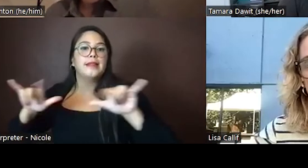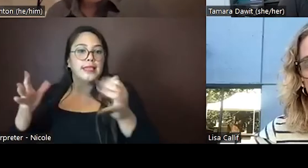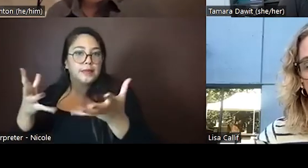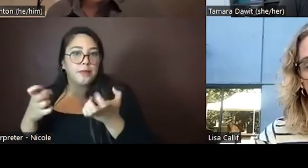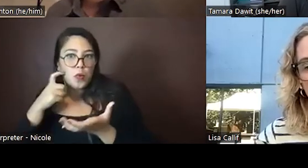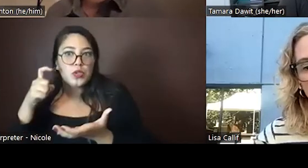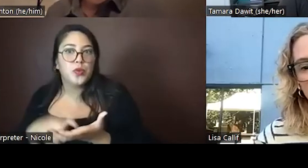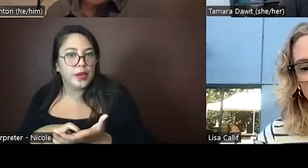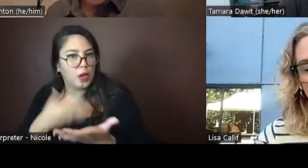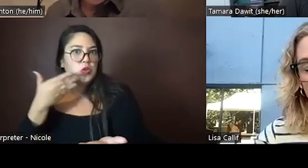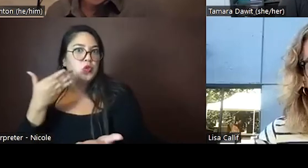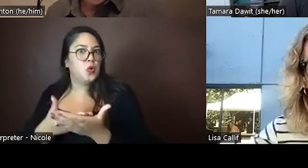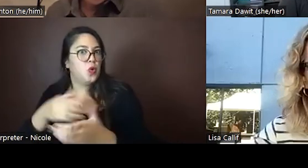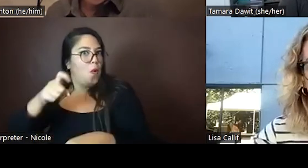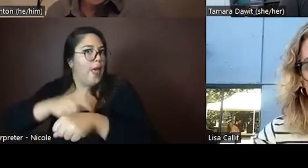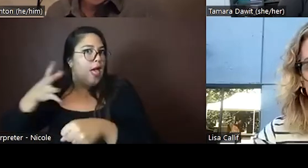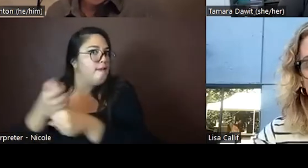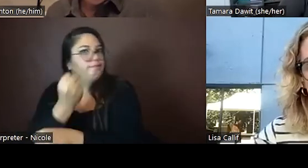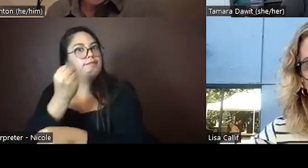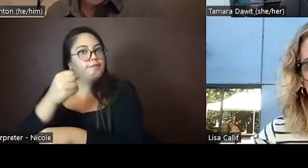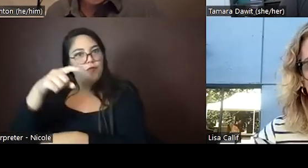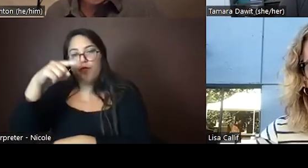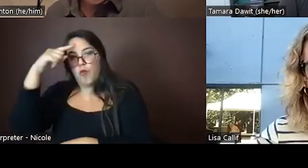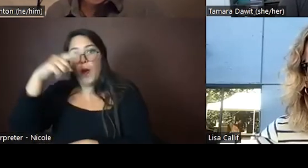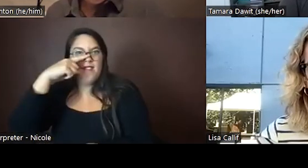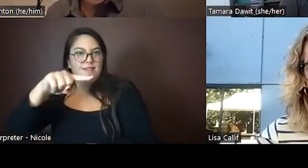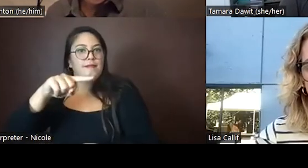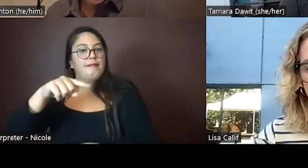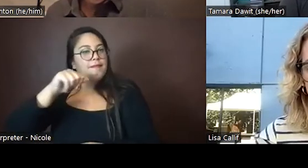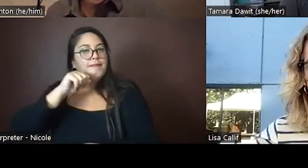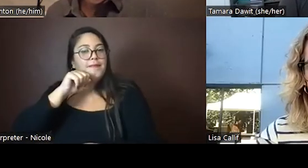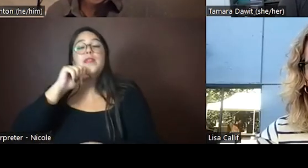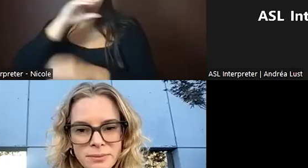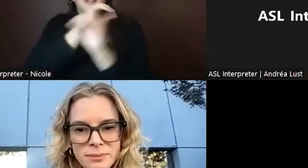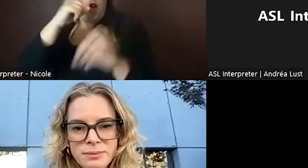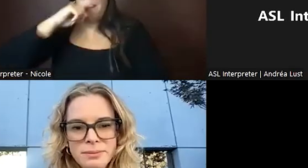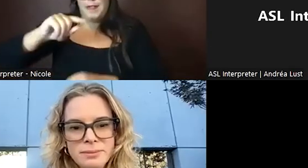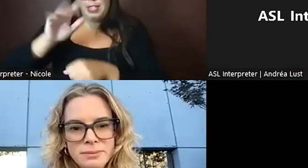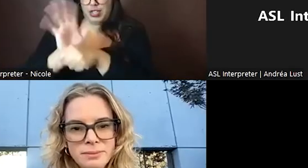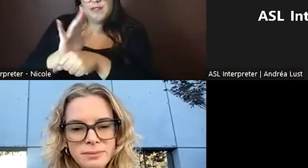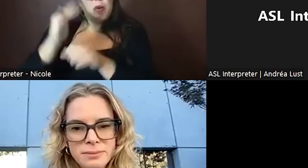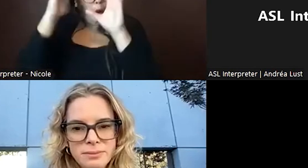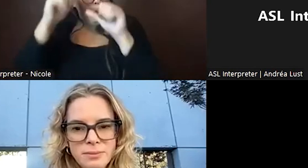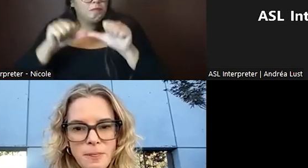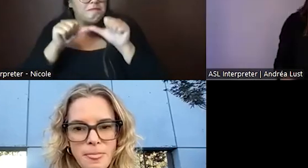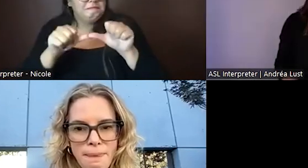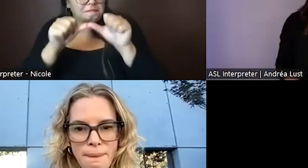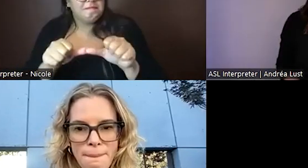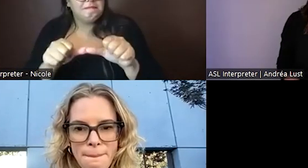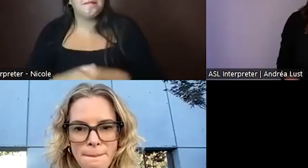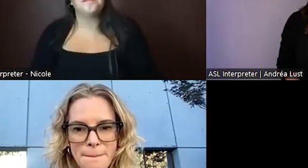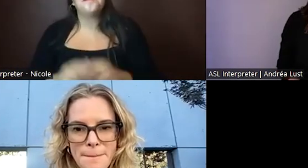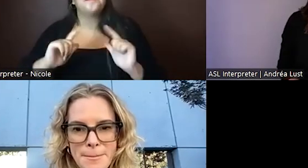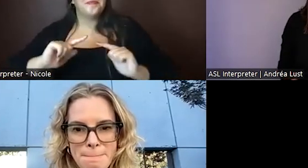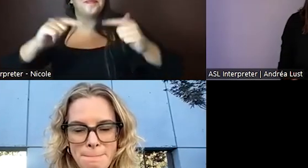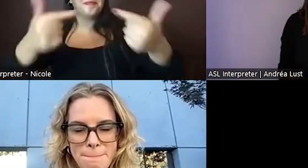and it is a good time for nonfiction filmmaking. And hopefully it just continues. And I mean, Lisa, thank you for the optimistic view, actually.